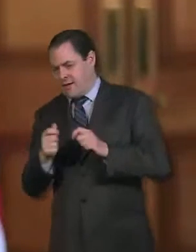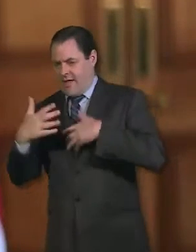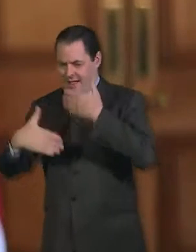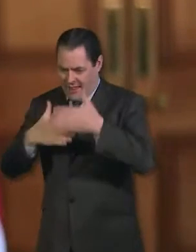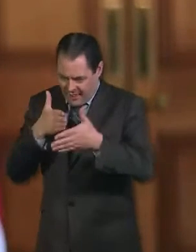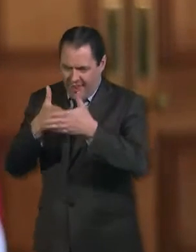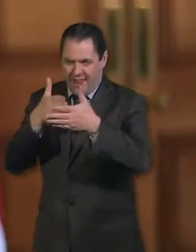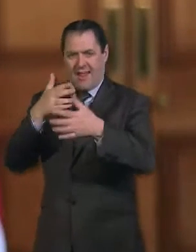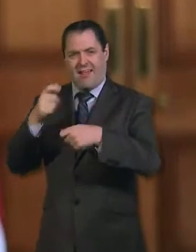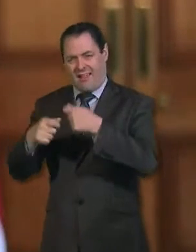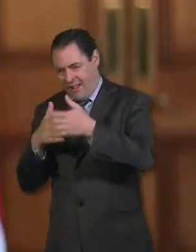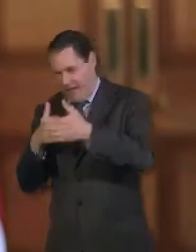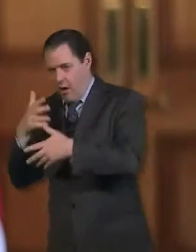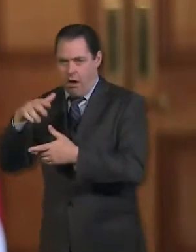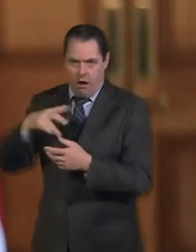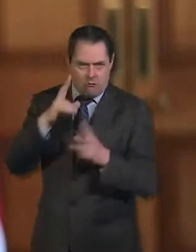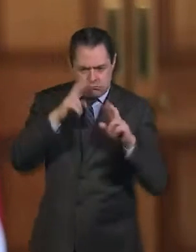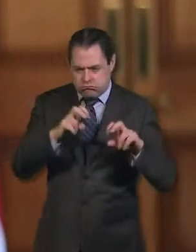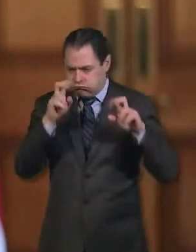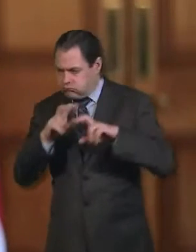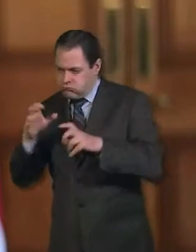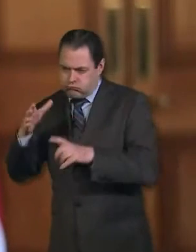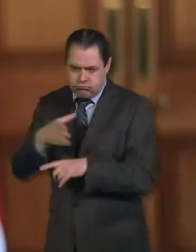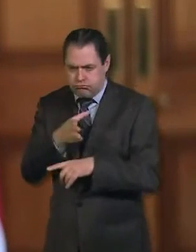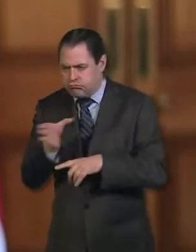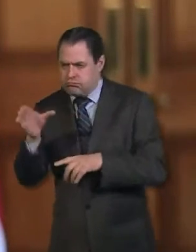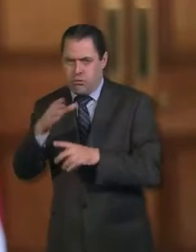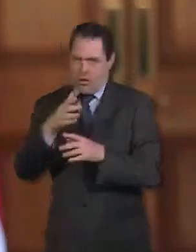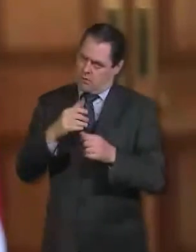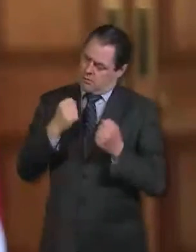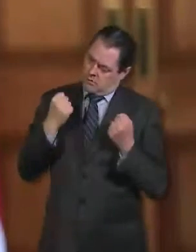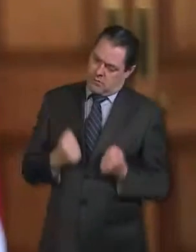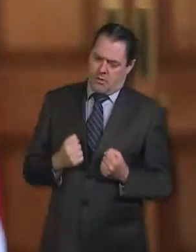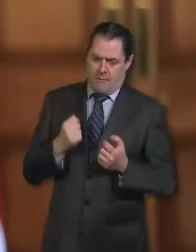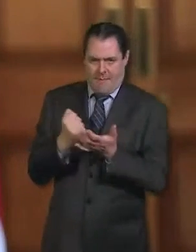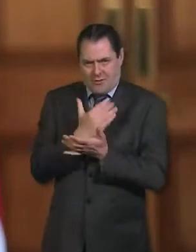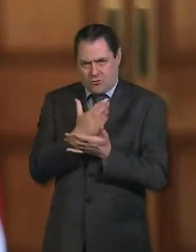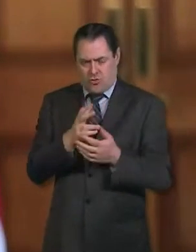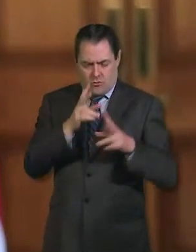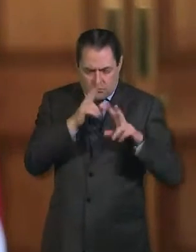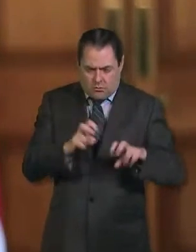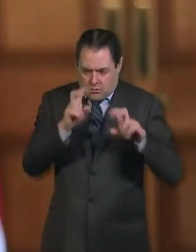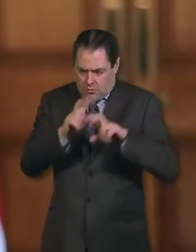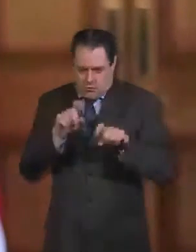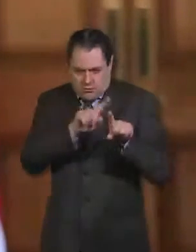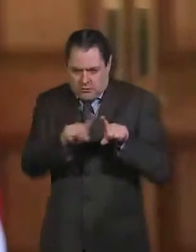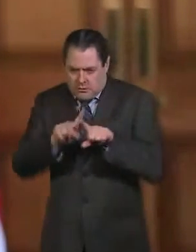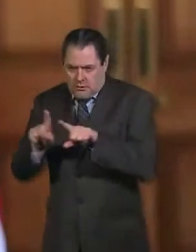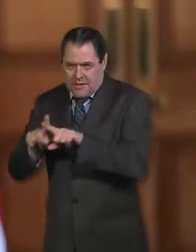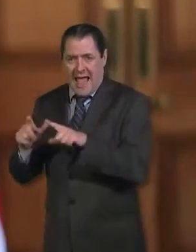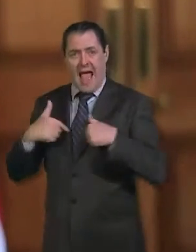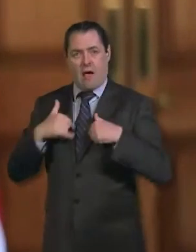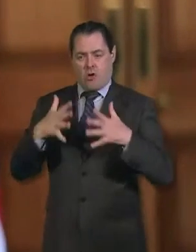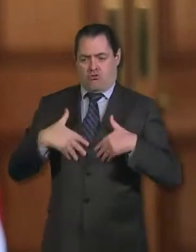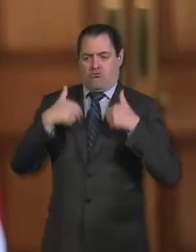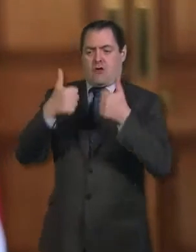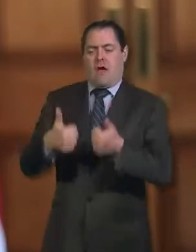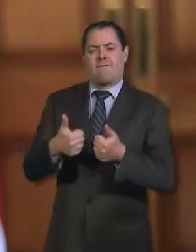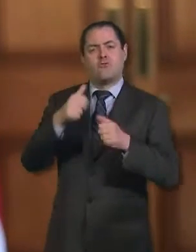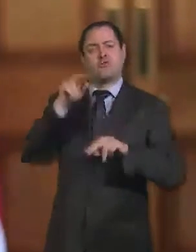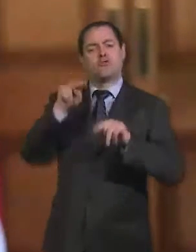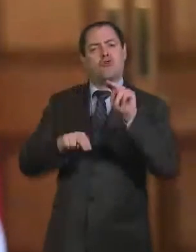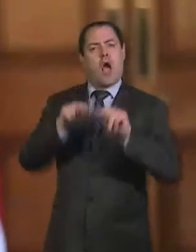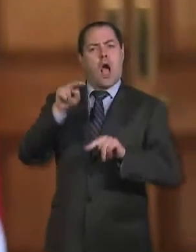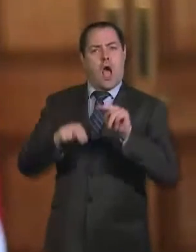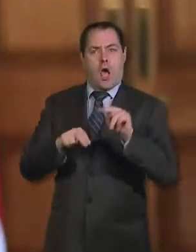every possible avenue. The Recovery trial is the world's largest trial of potential coronavirus treatments. And